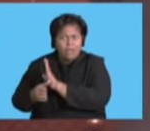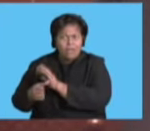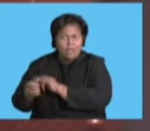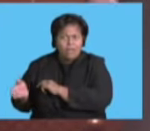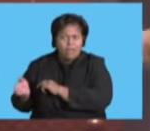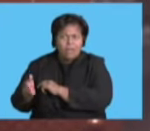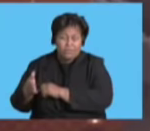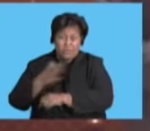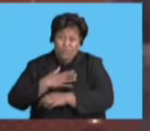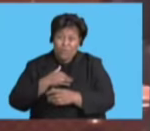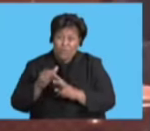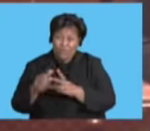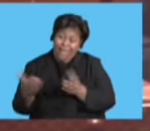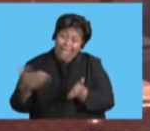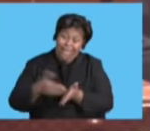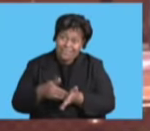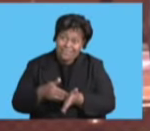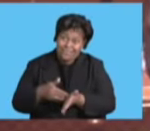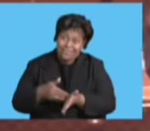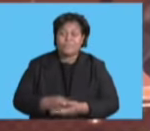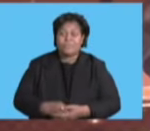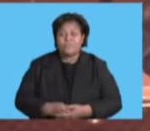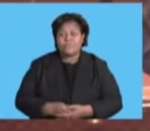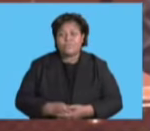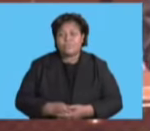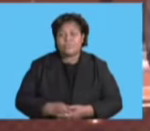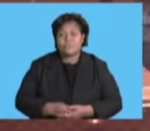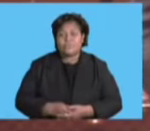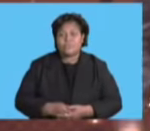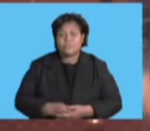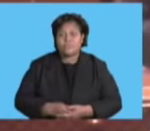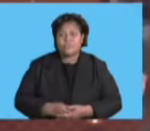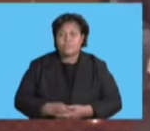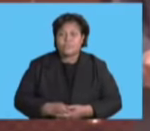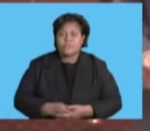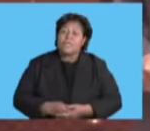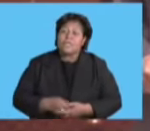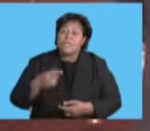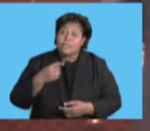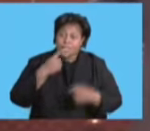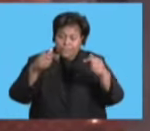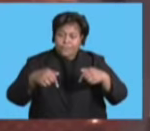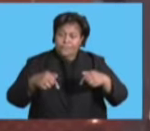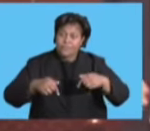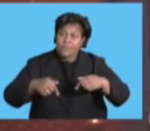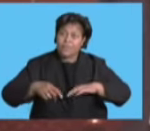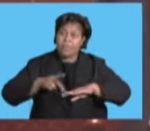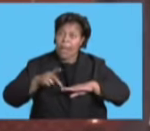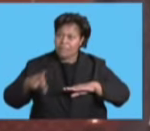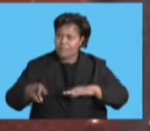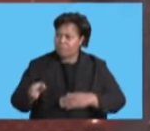extend that, Honourable Speaker, may I extend that to this Parliament, where they have the